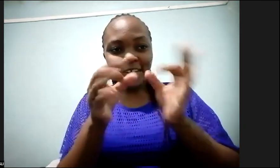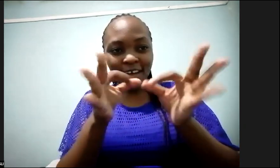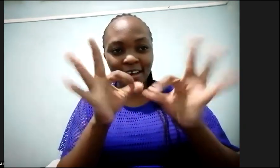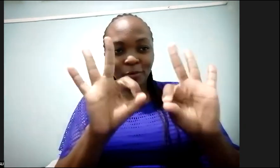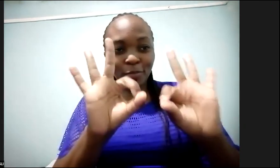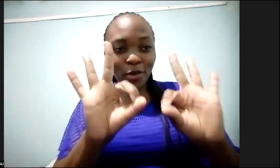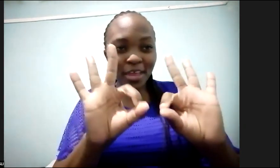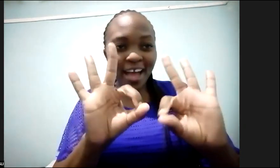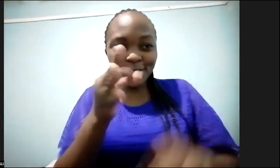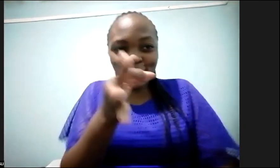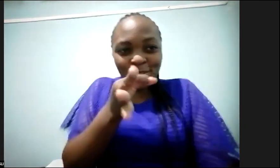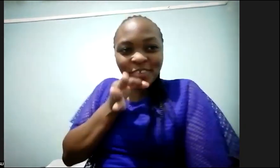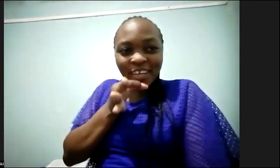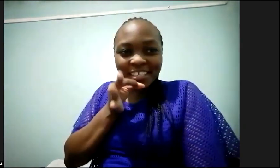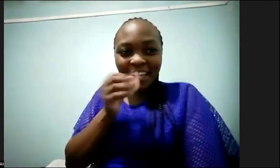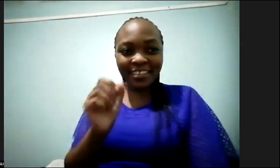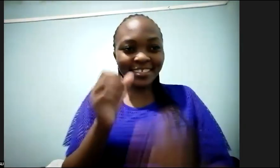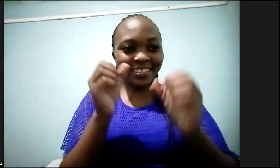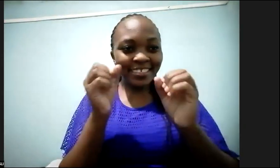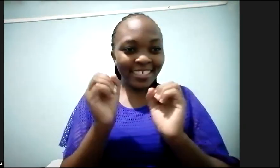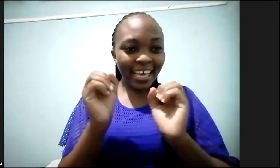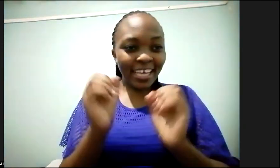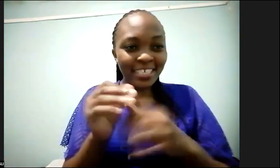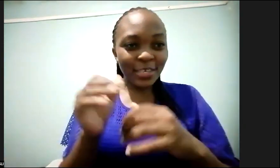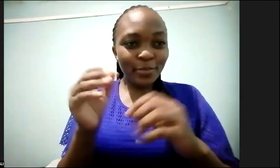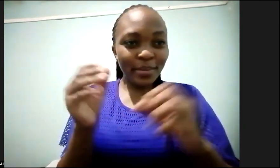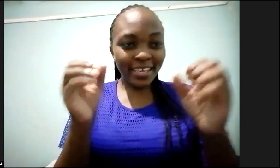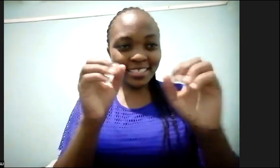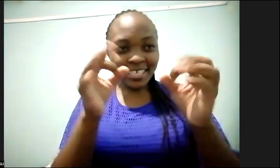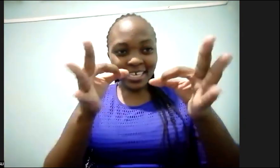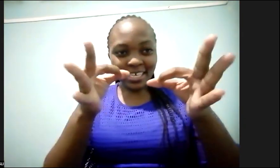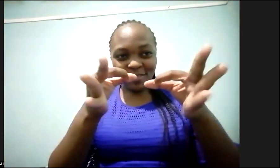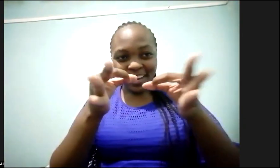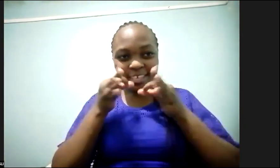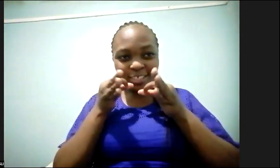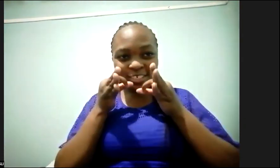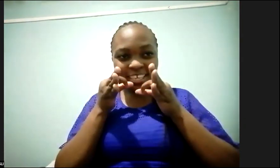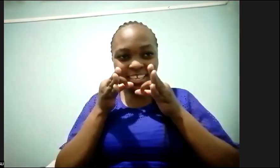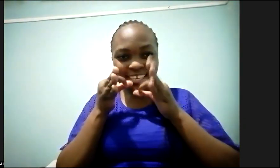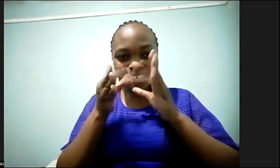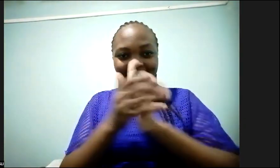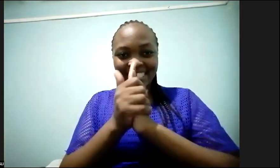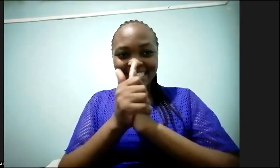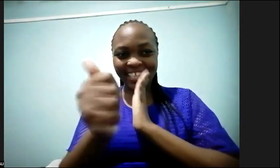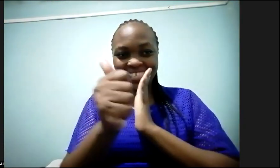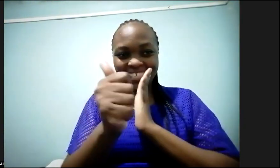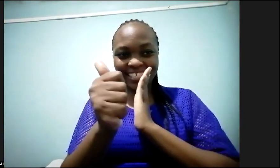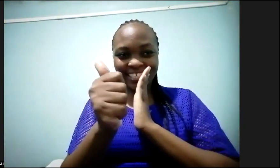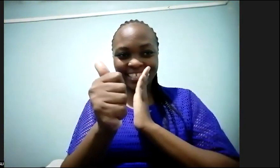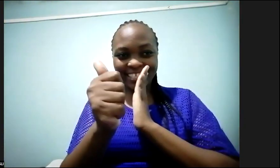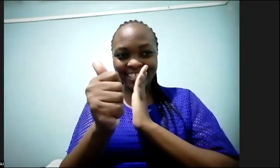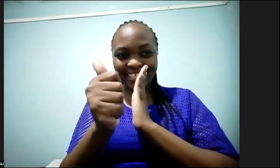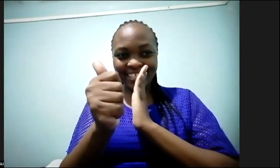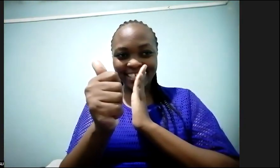Skills. With both hands, you don't do finance like this. I can see you, Brian. It's financial skills.